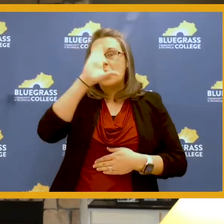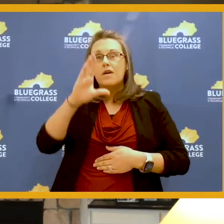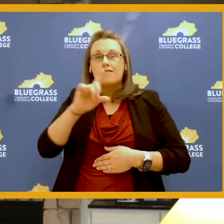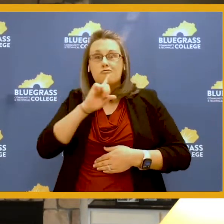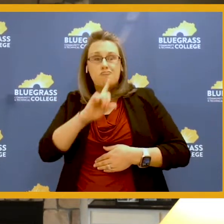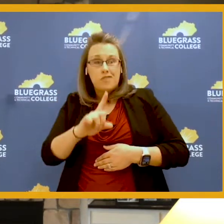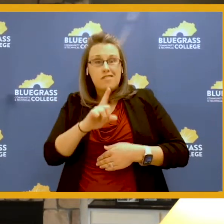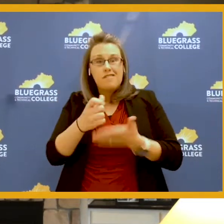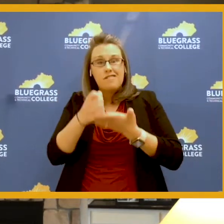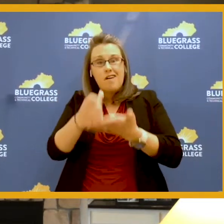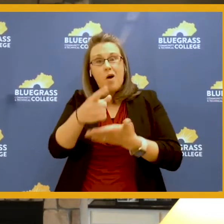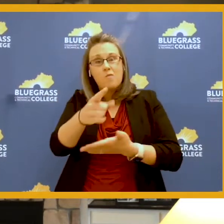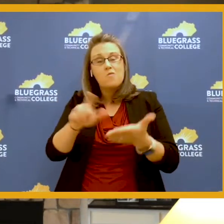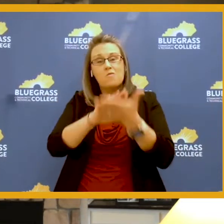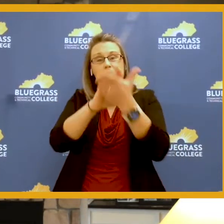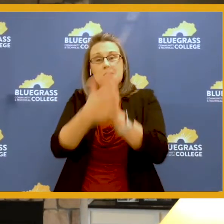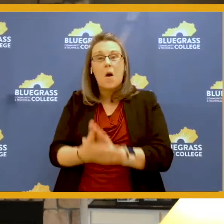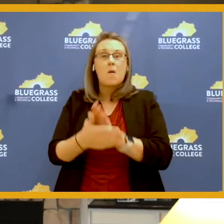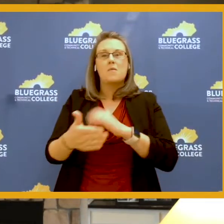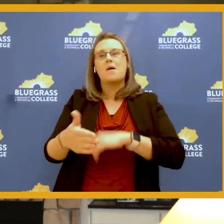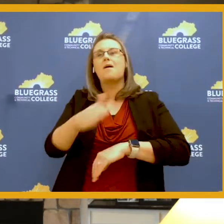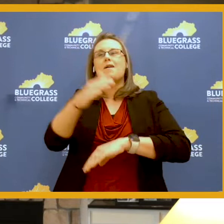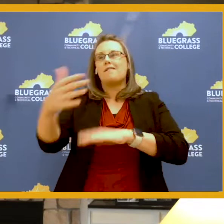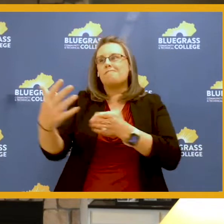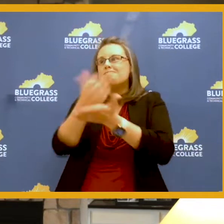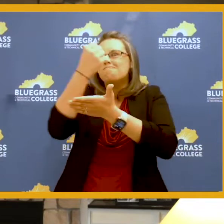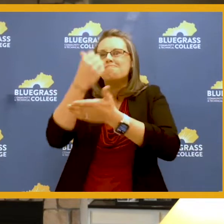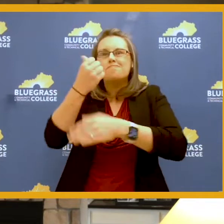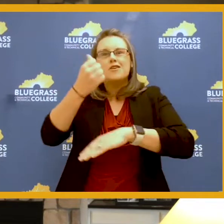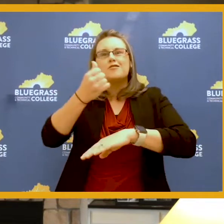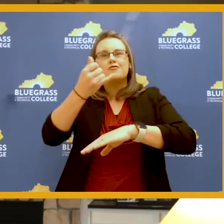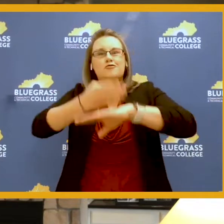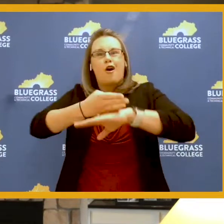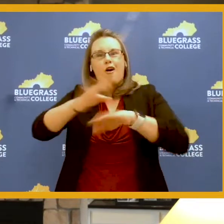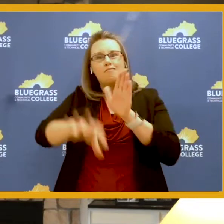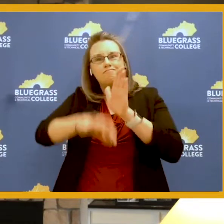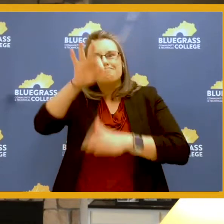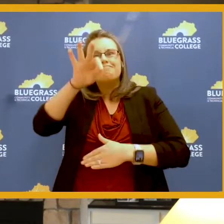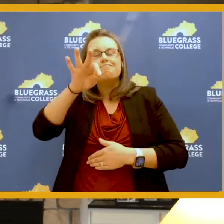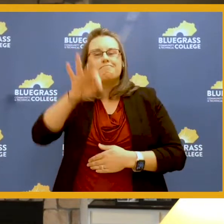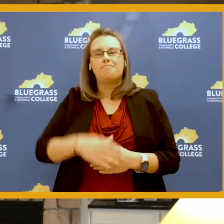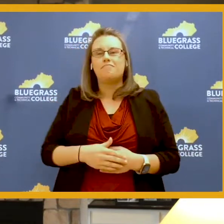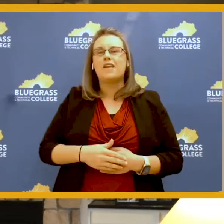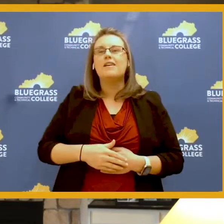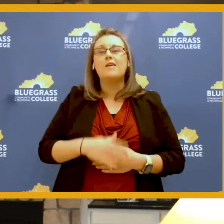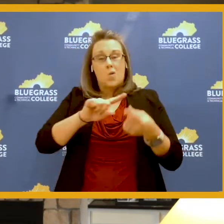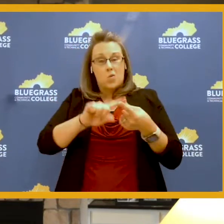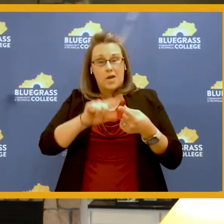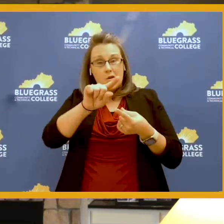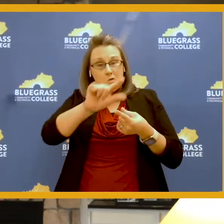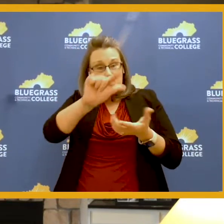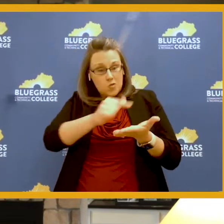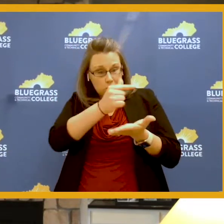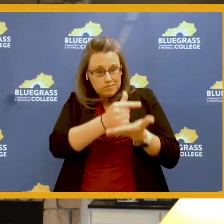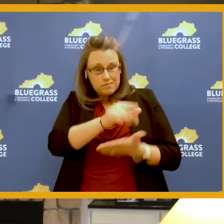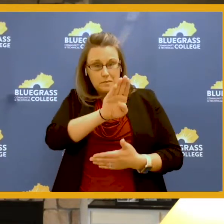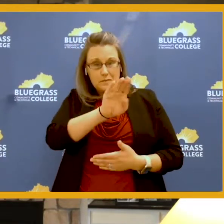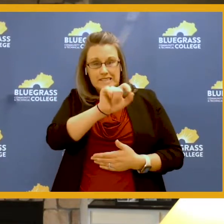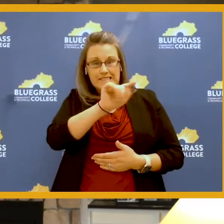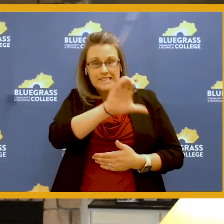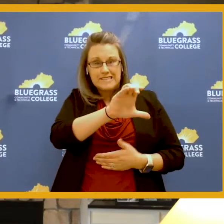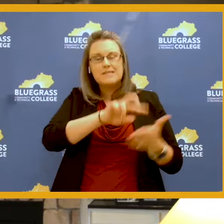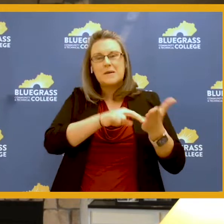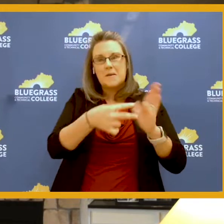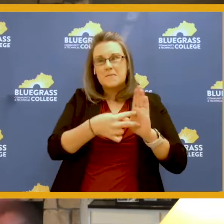and way into the future. By completing your credential at BCTC, you are more prepared for the future of